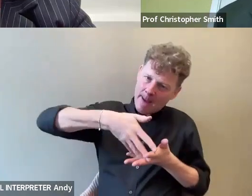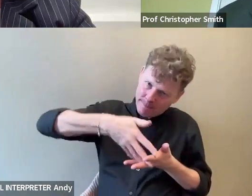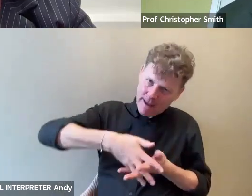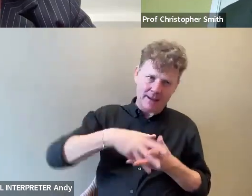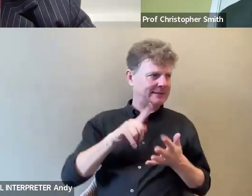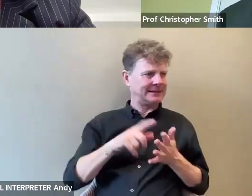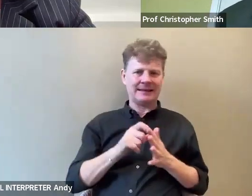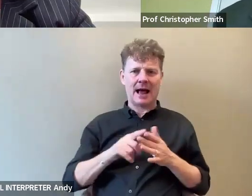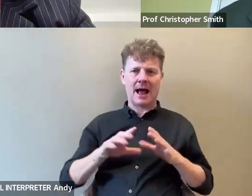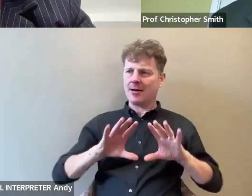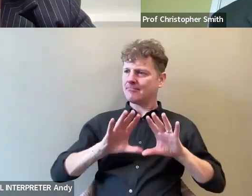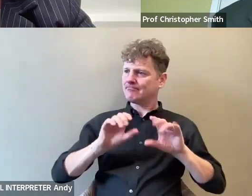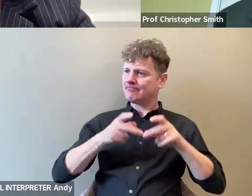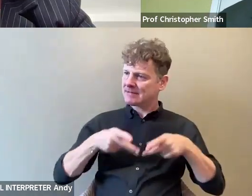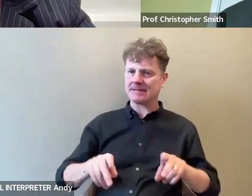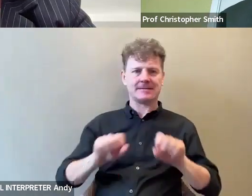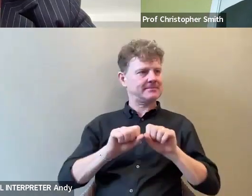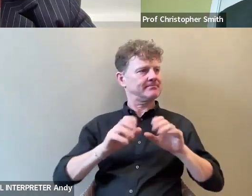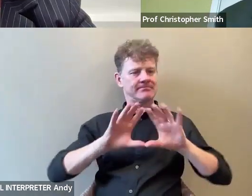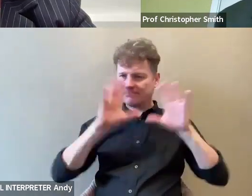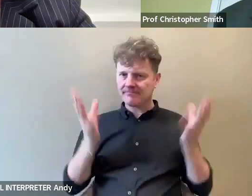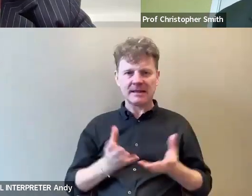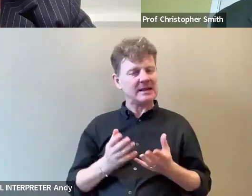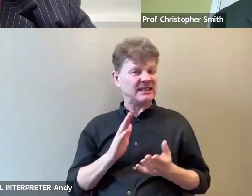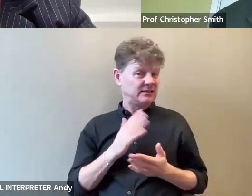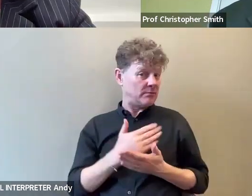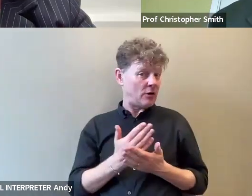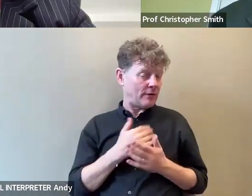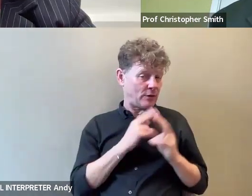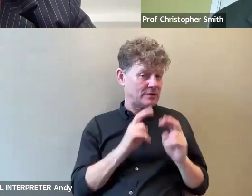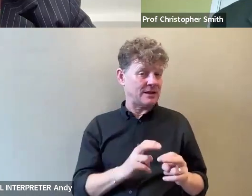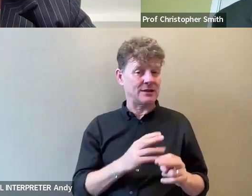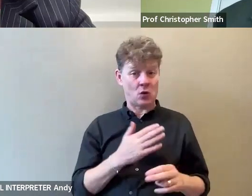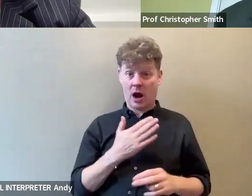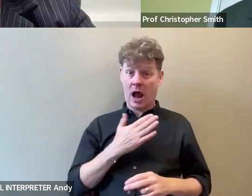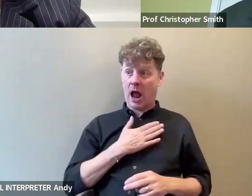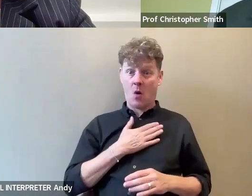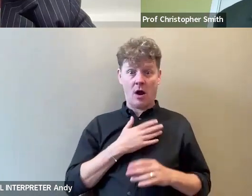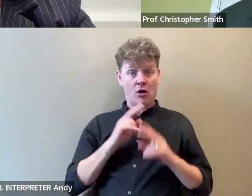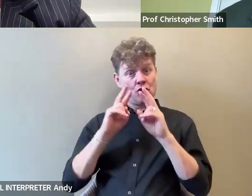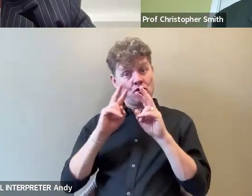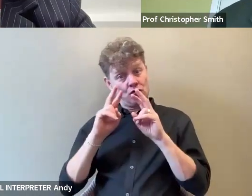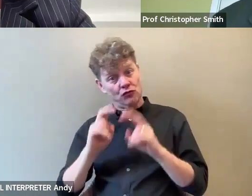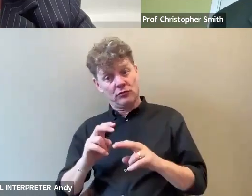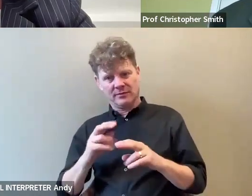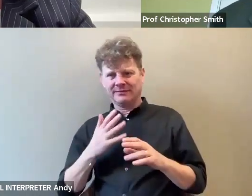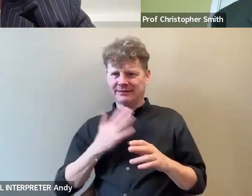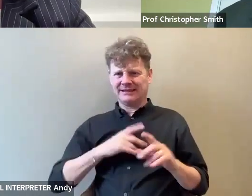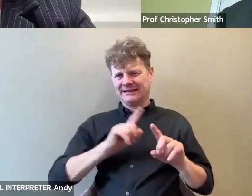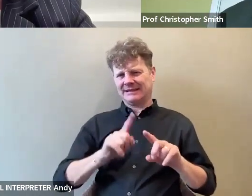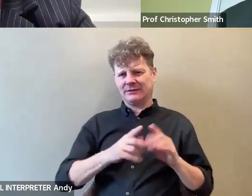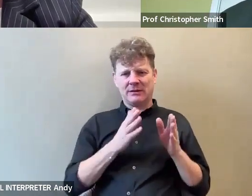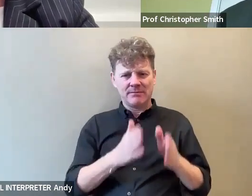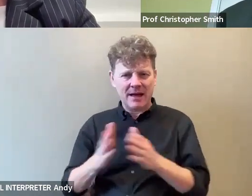part of our study mechanism. Our disciplines depend on a diverse range of methods, viewpoints, subjects